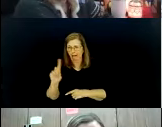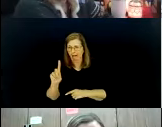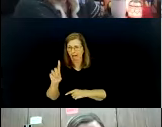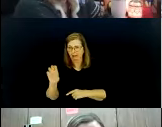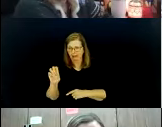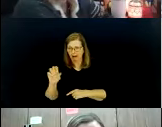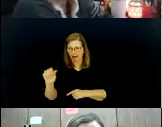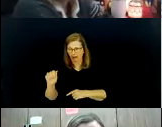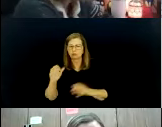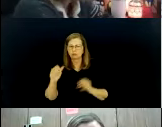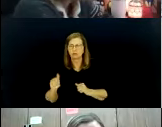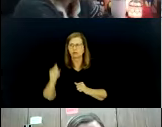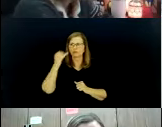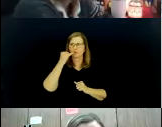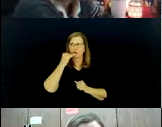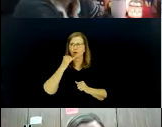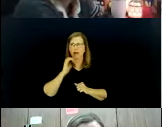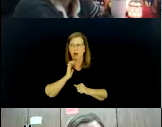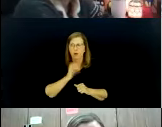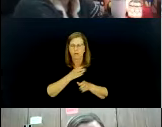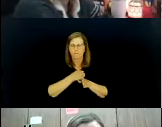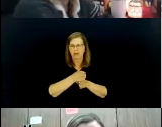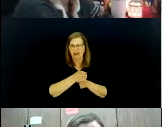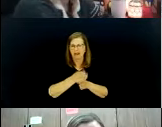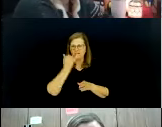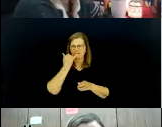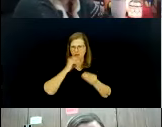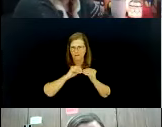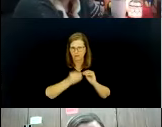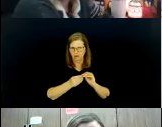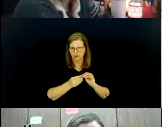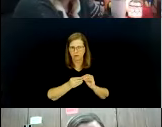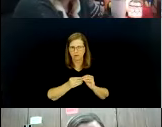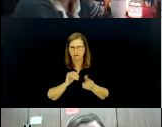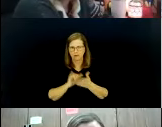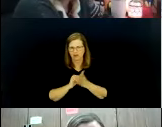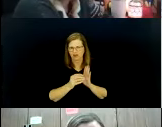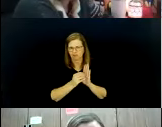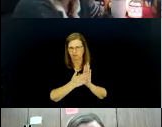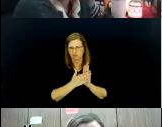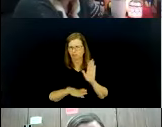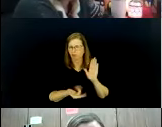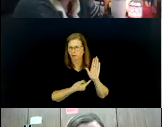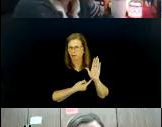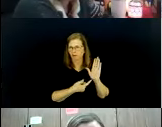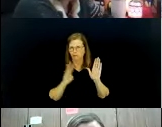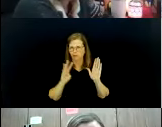also call our main line, and that number is listed there for you,